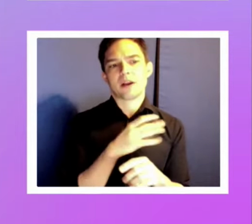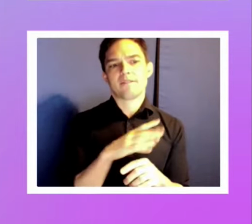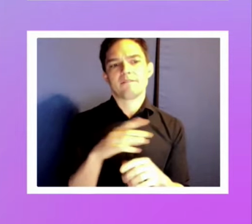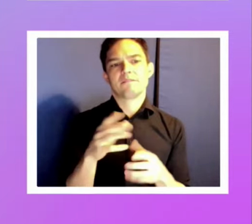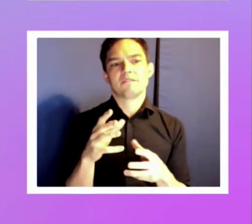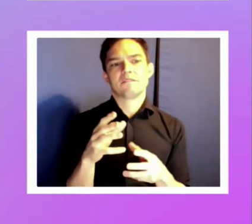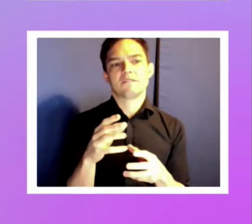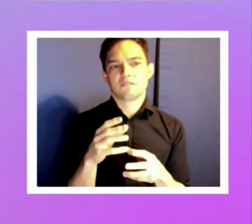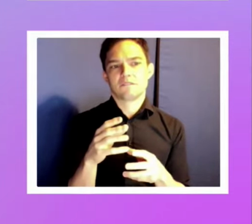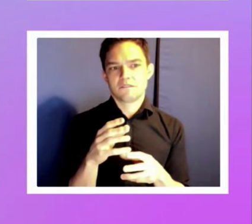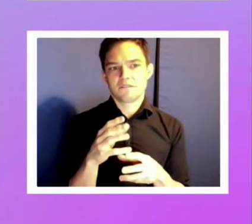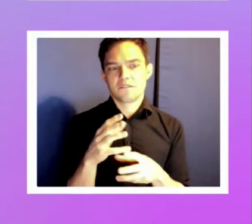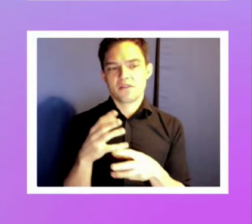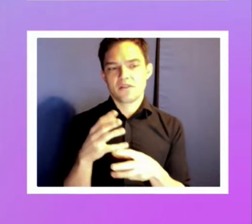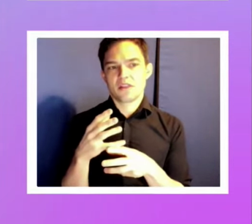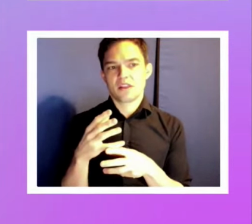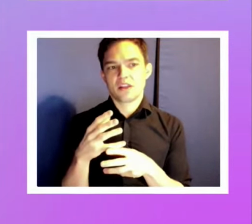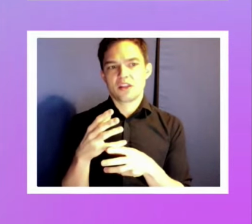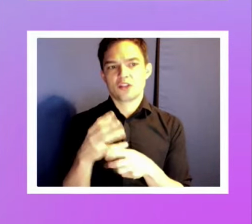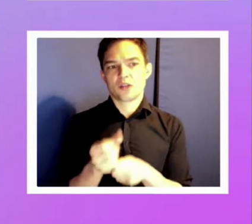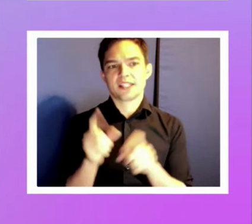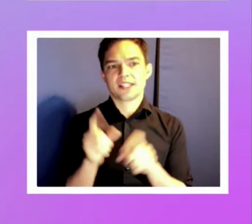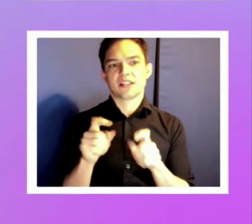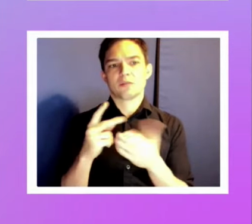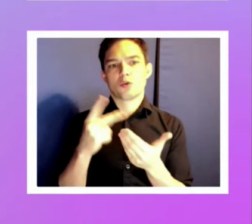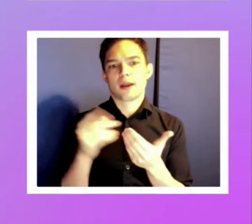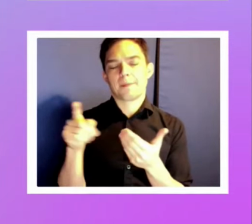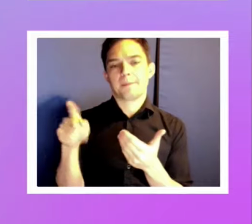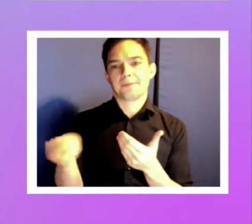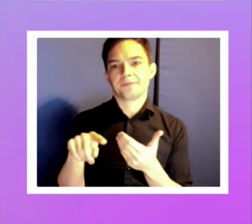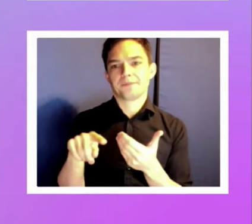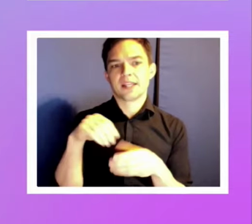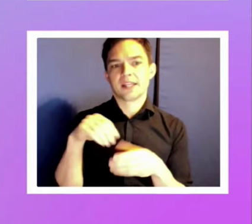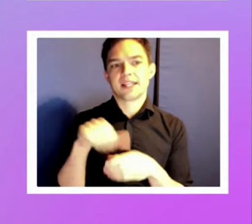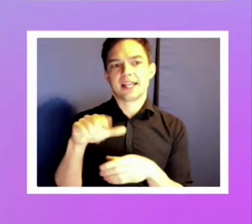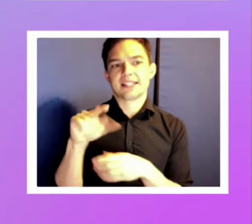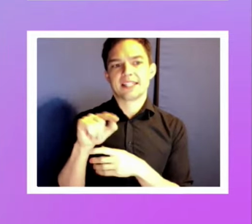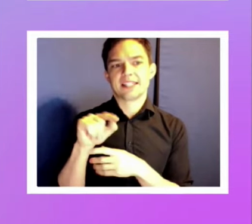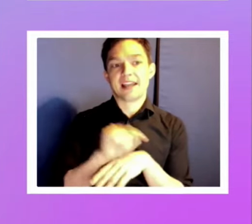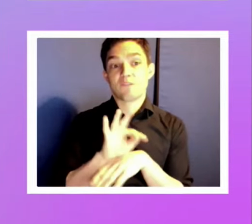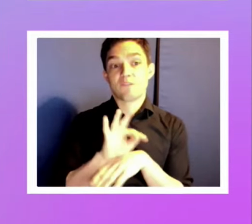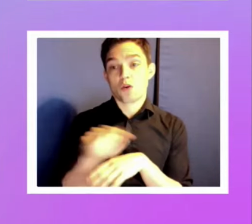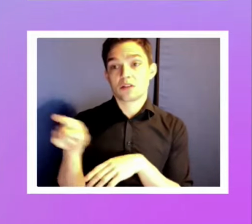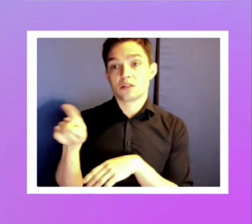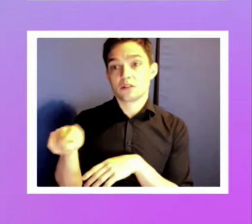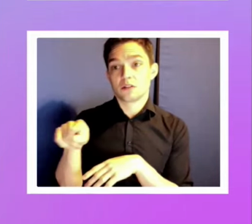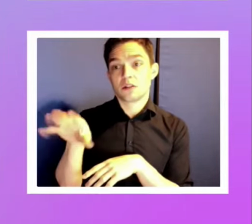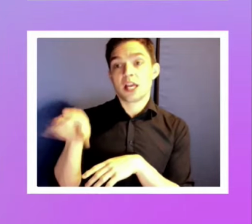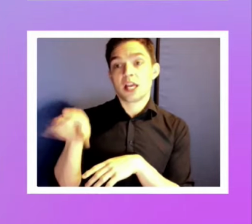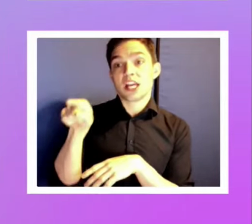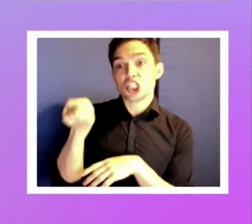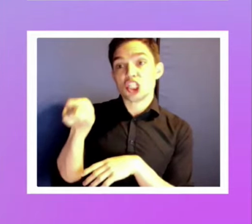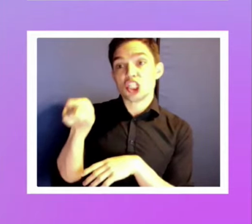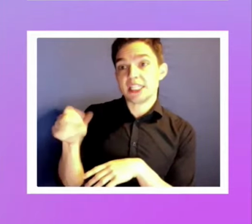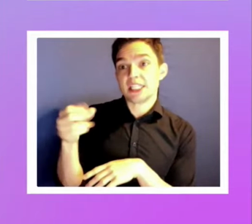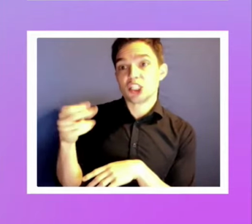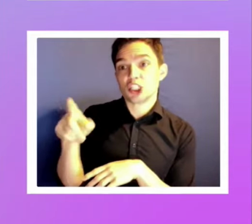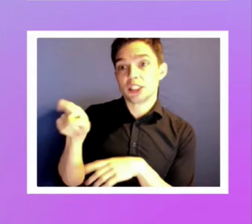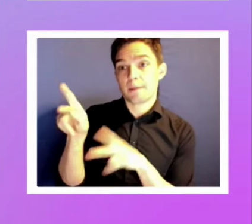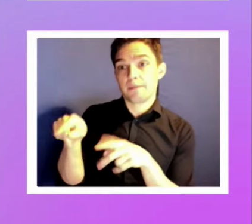Trusted, who's worked on the Trusted Tester program in the ACT task force. And she's helped us a